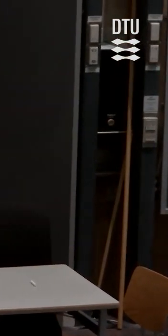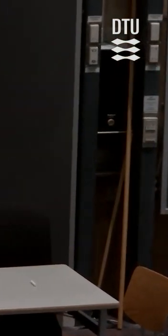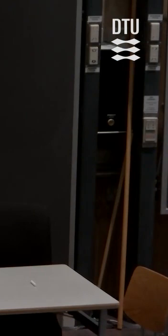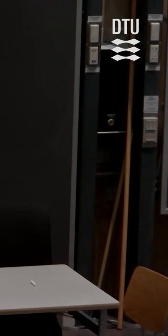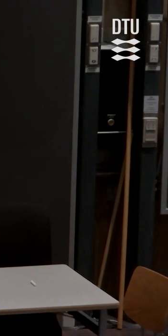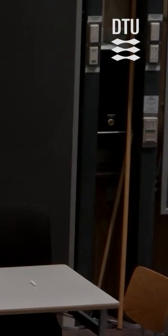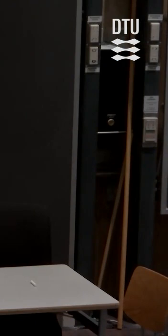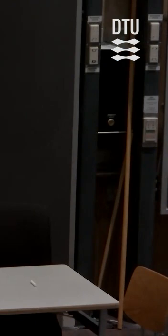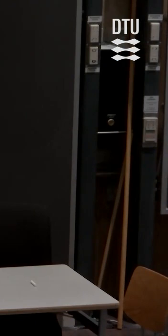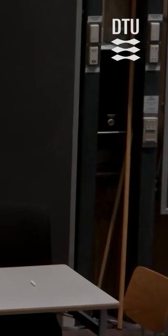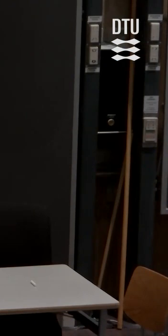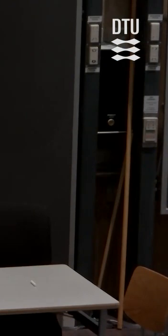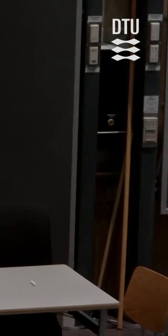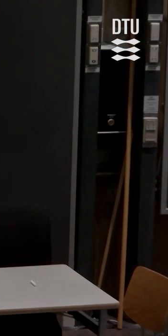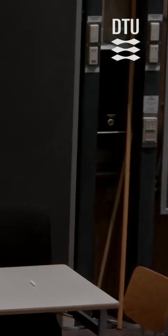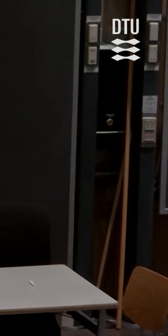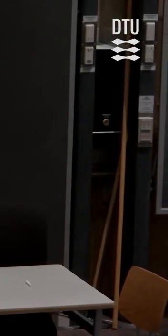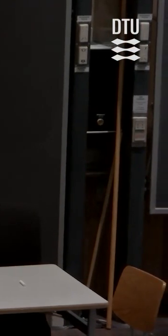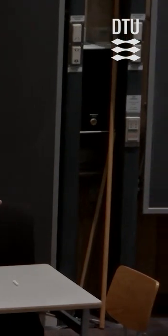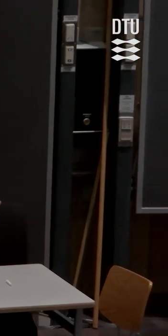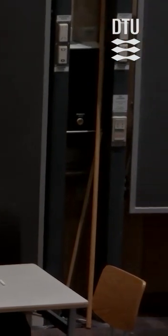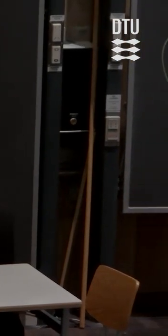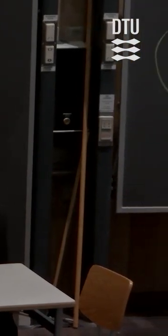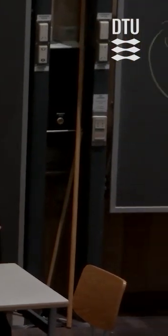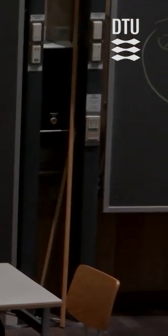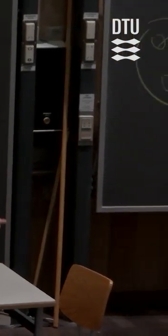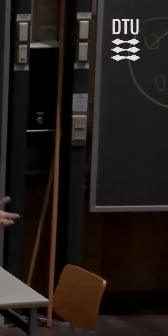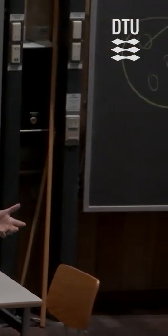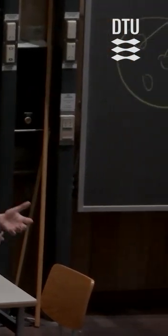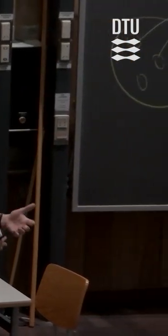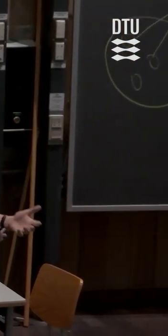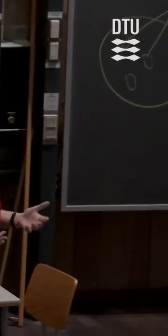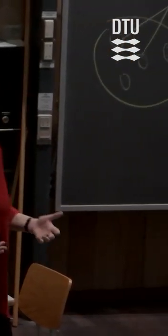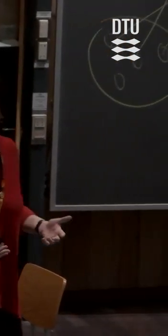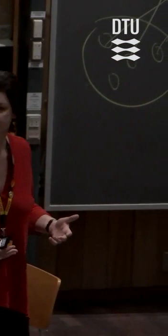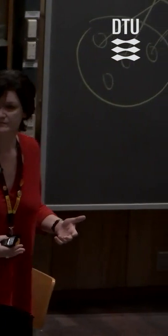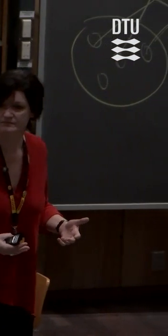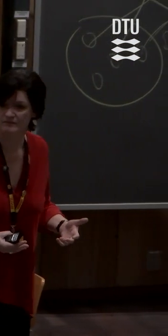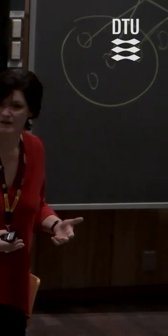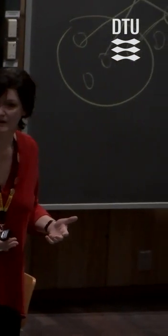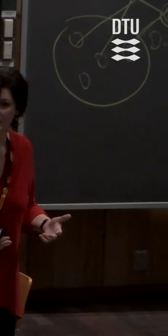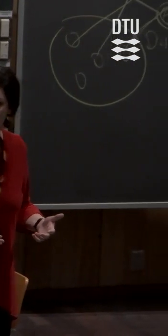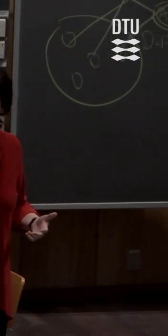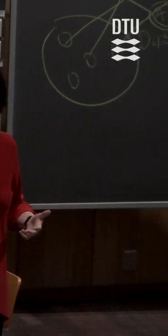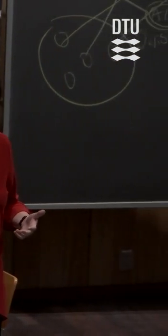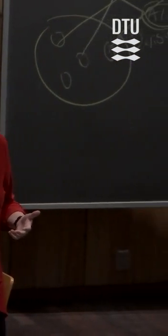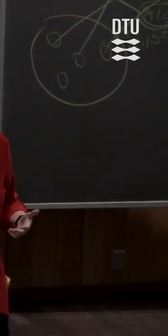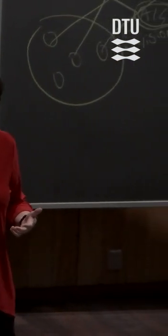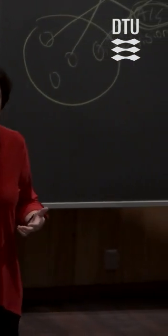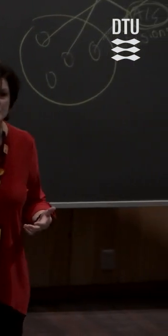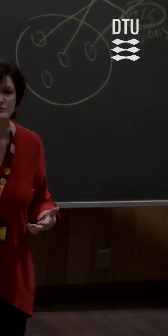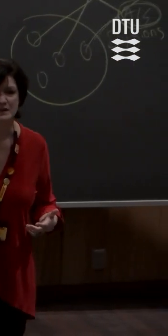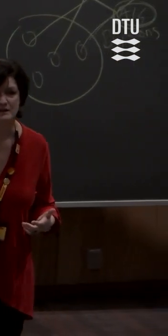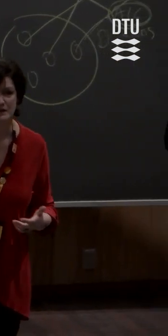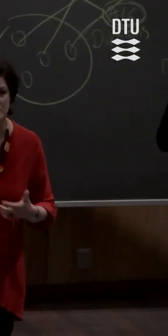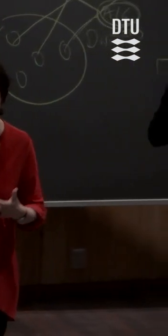experiences with either us or other logistics providers, and expectations of what we're going to deliver. And in order